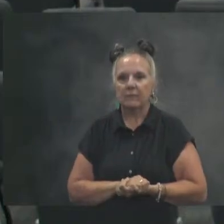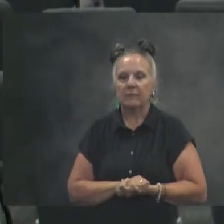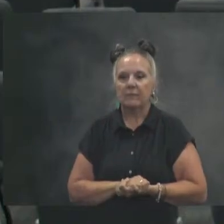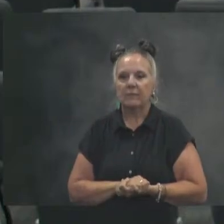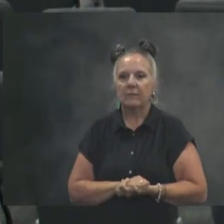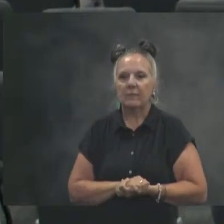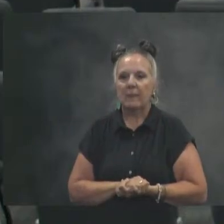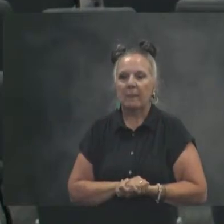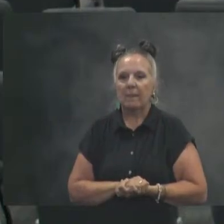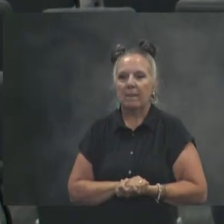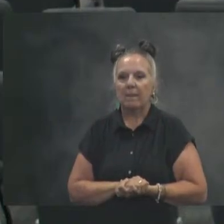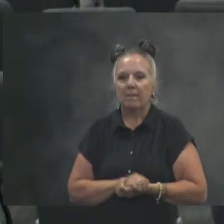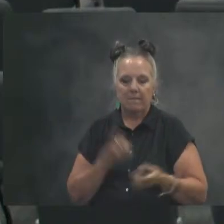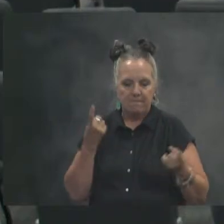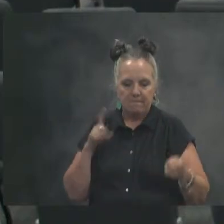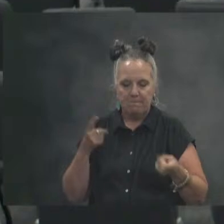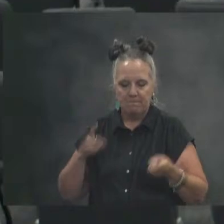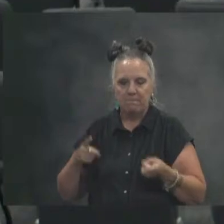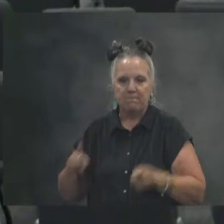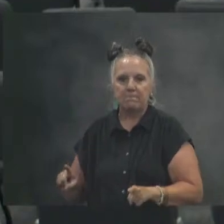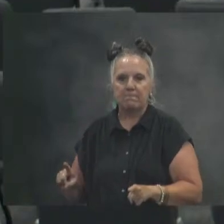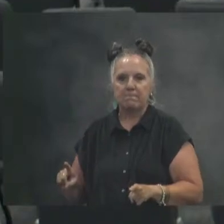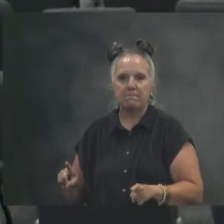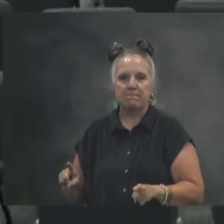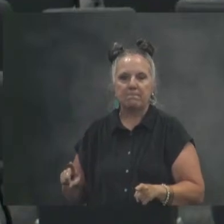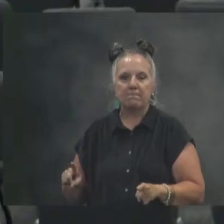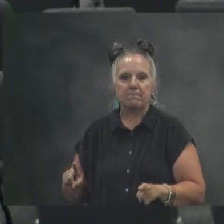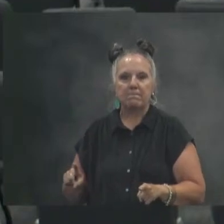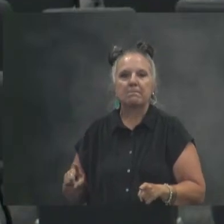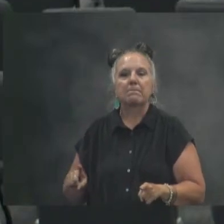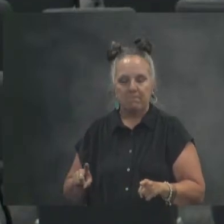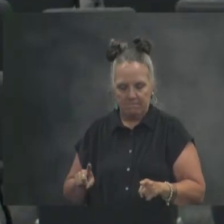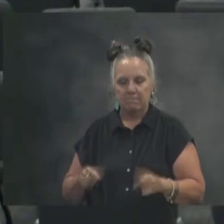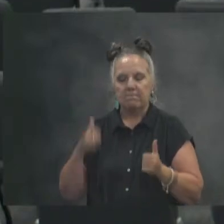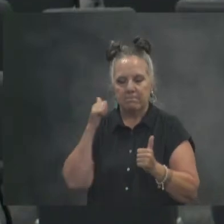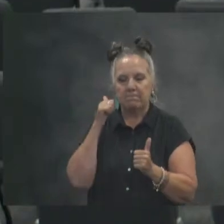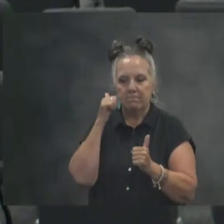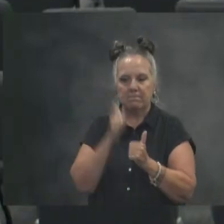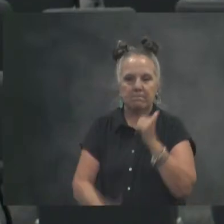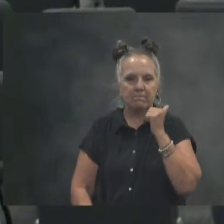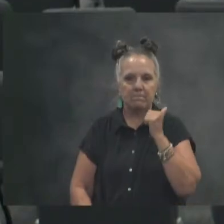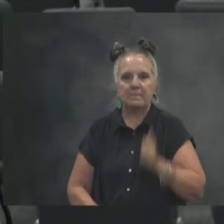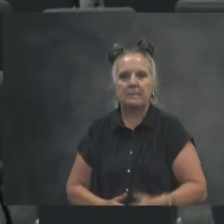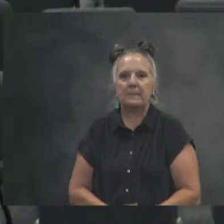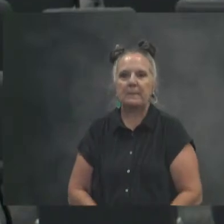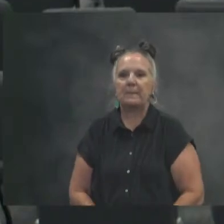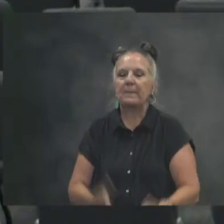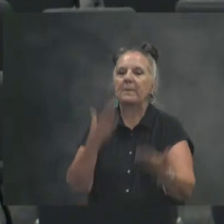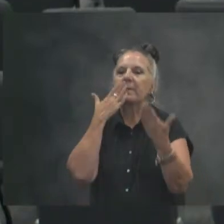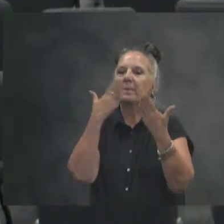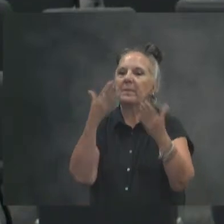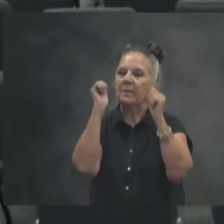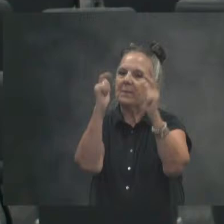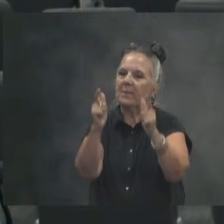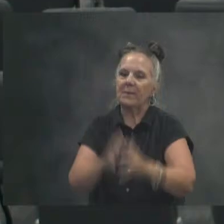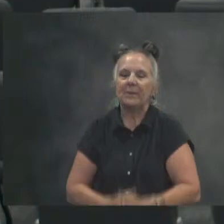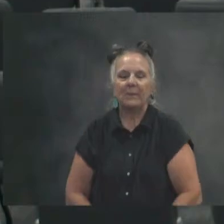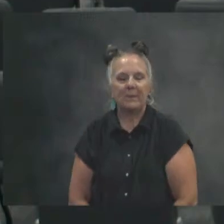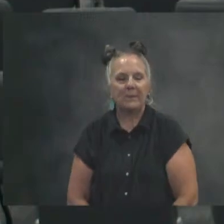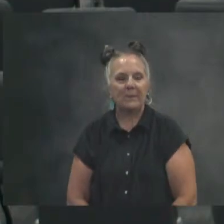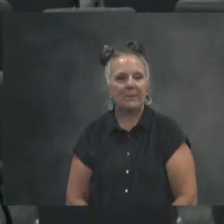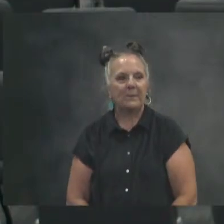Okay, we have 7 affirmative, so that's a unanimous vote, and the student member concurs. Thank you all. Thank you so much.